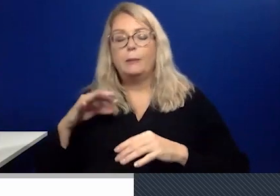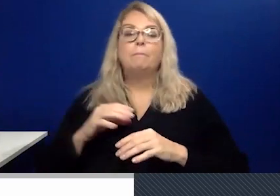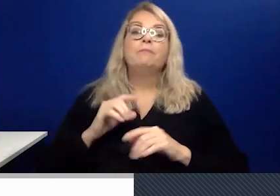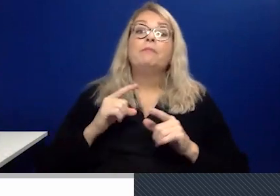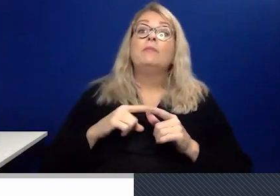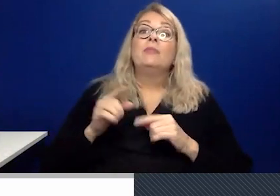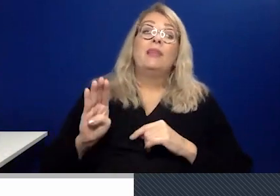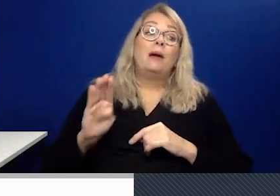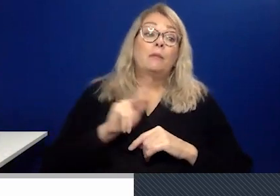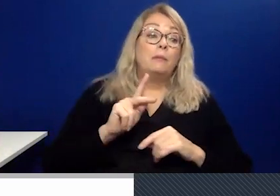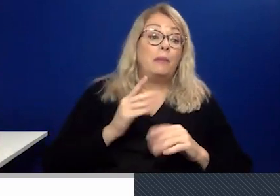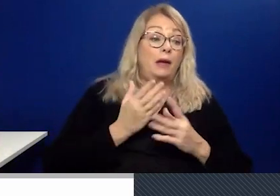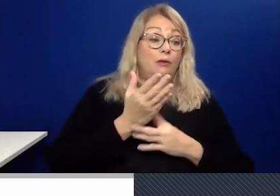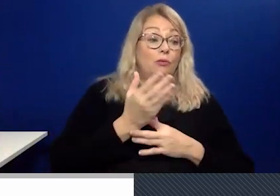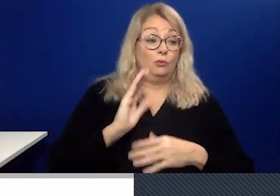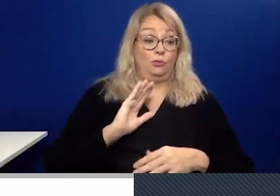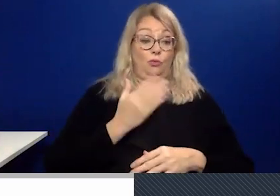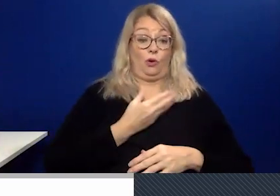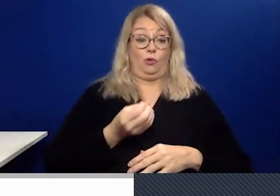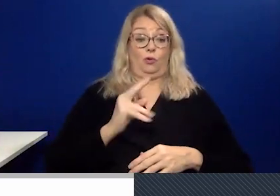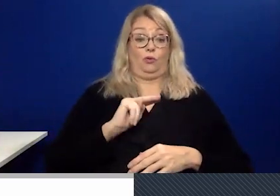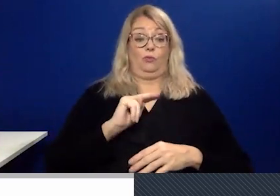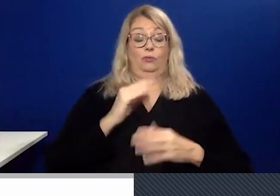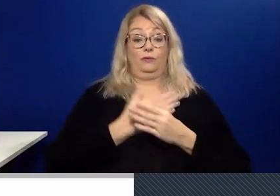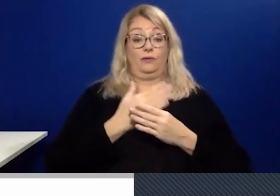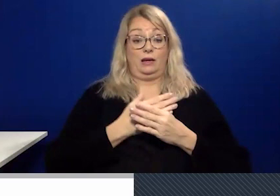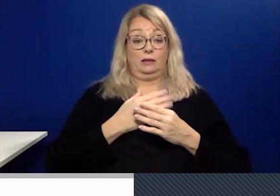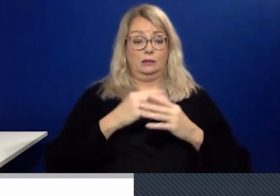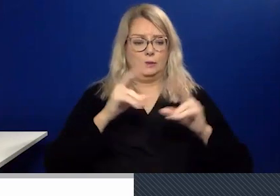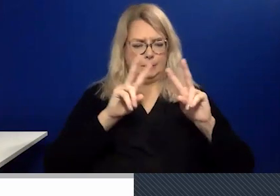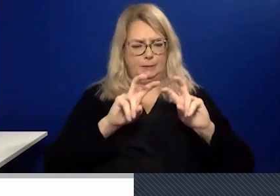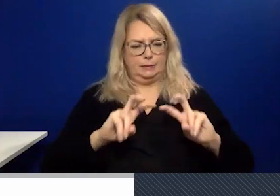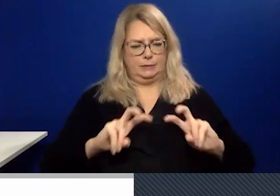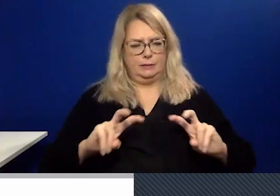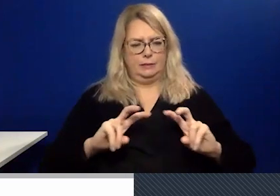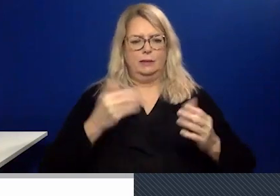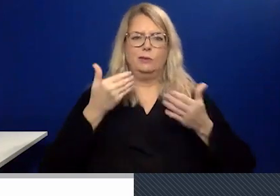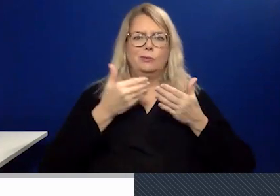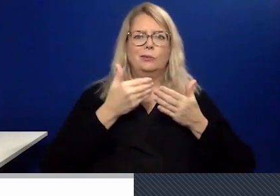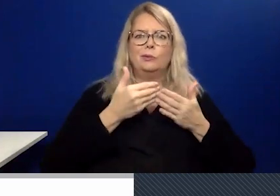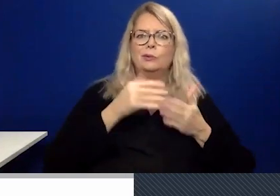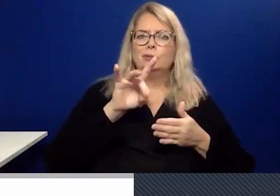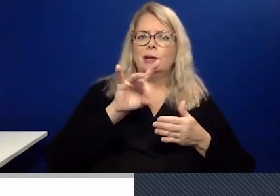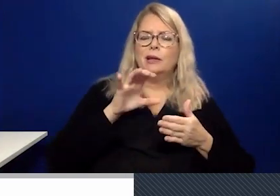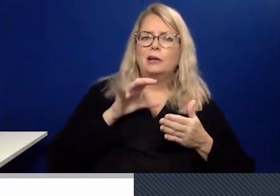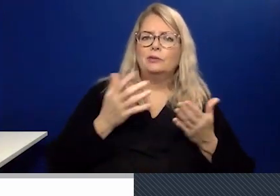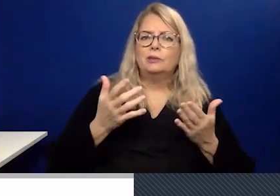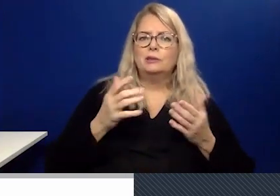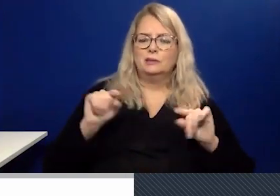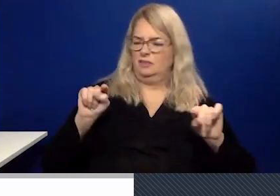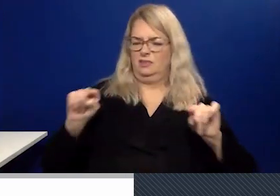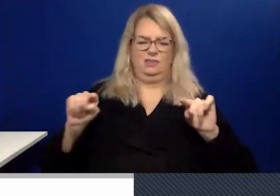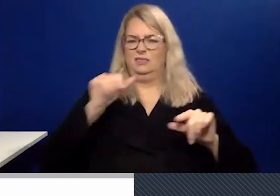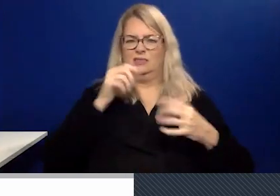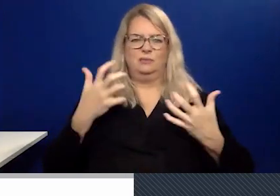we go back through our own files and we have like close to, 800 in our own files. So there's discrepancies